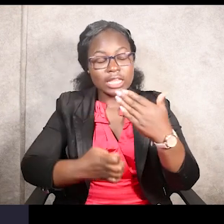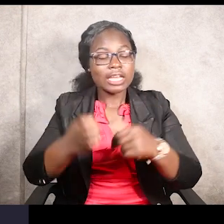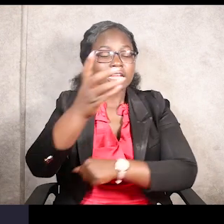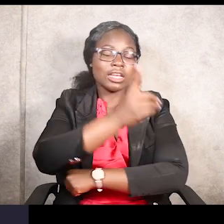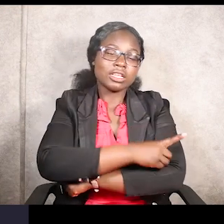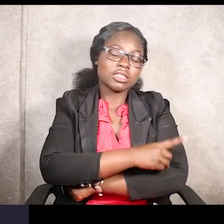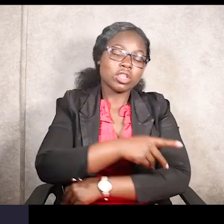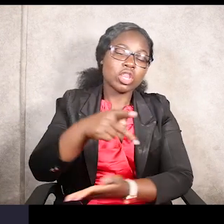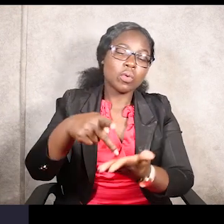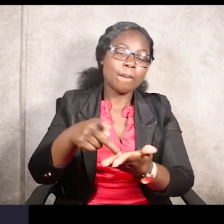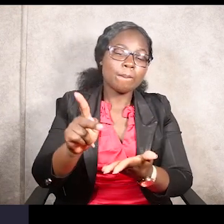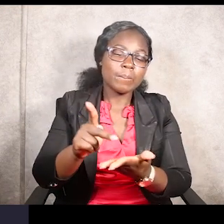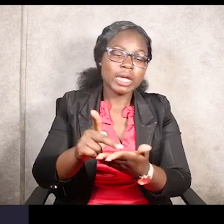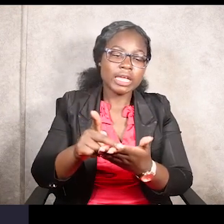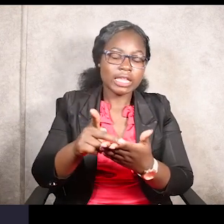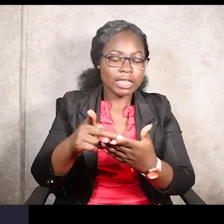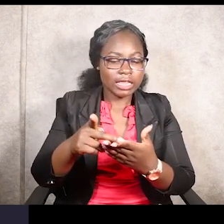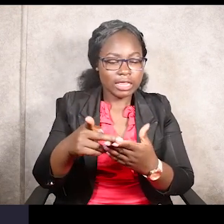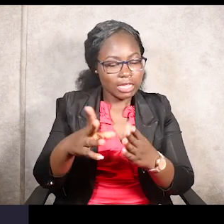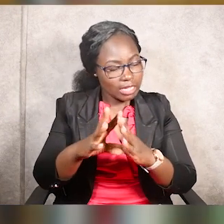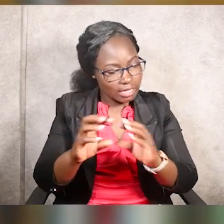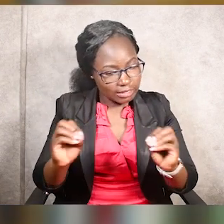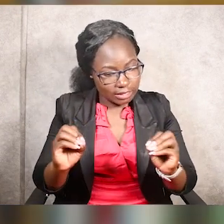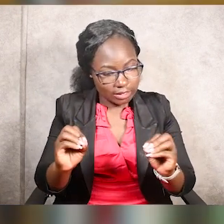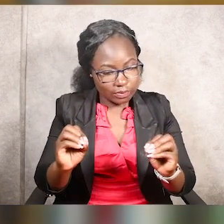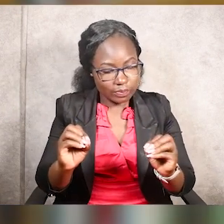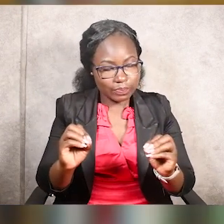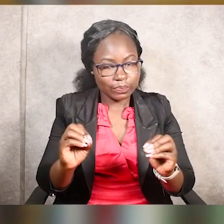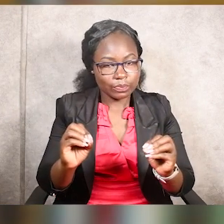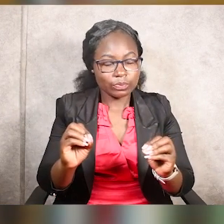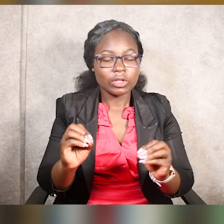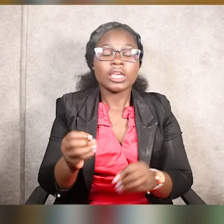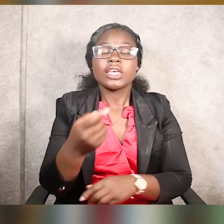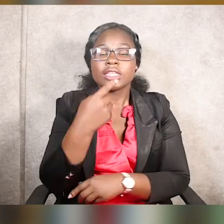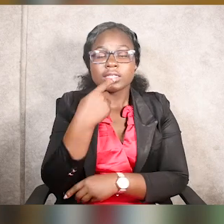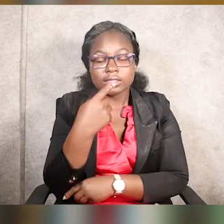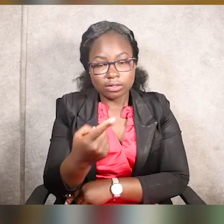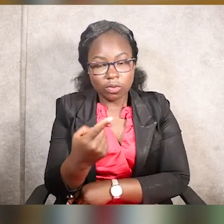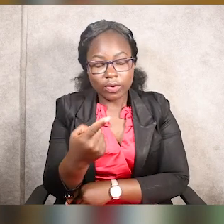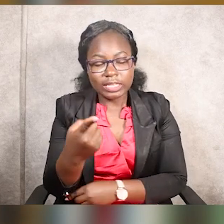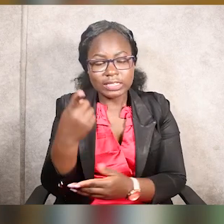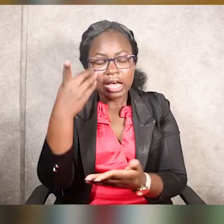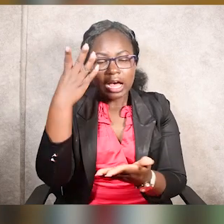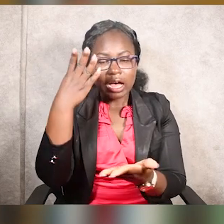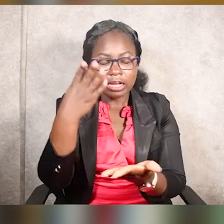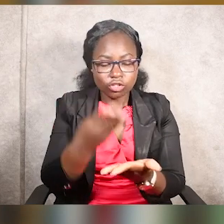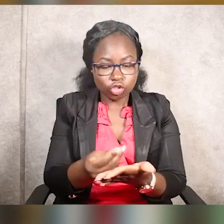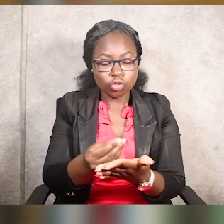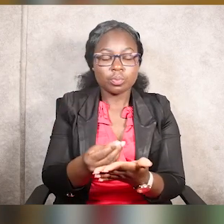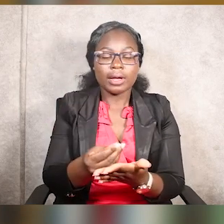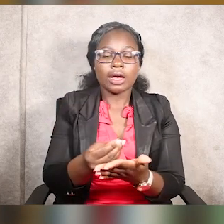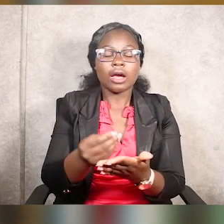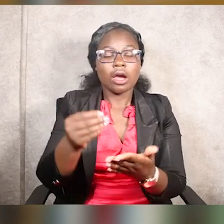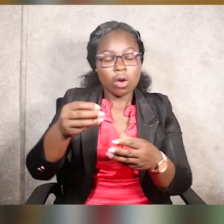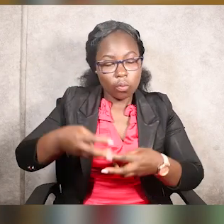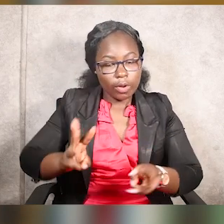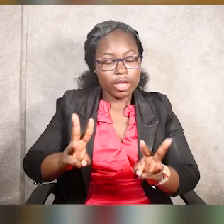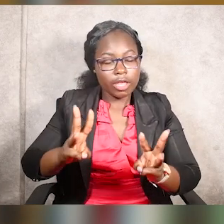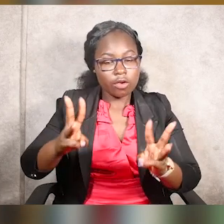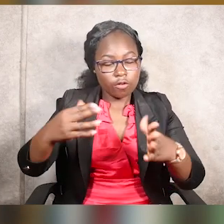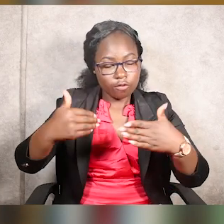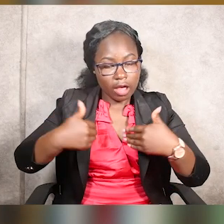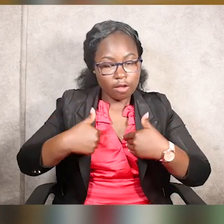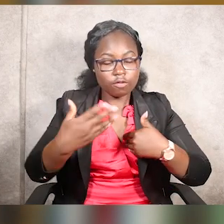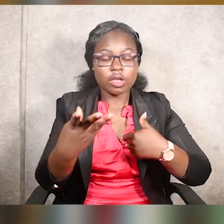pay interest and all those kind of things. So it is a cheaper way of getting